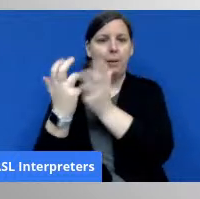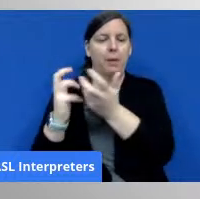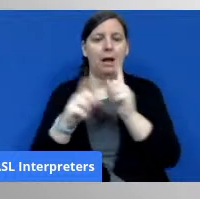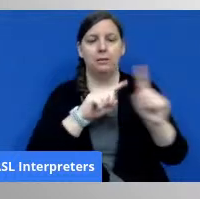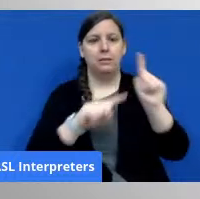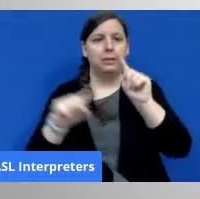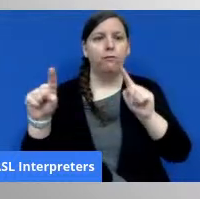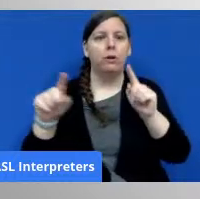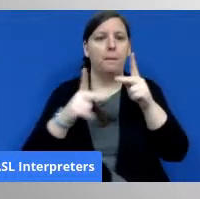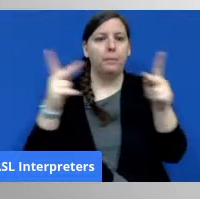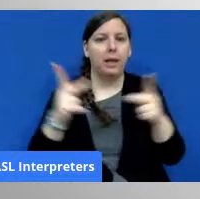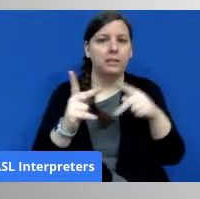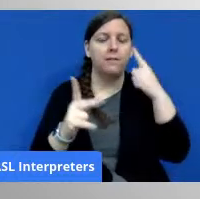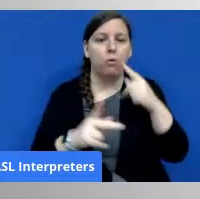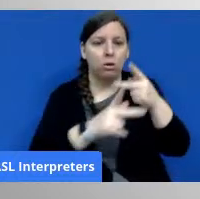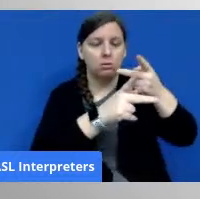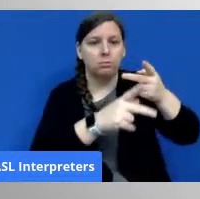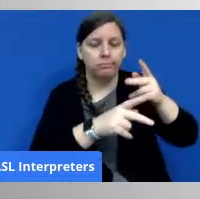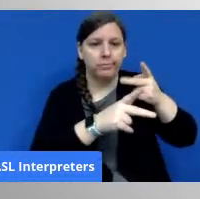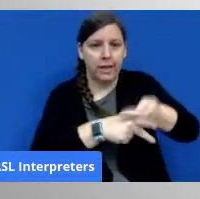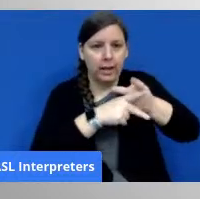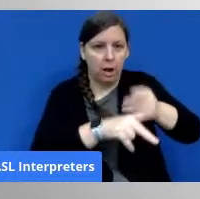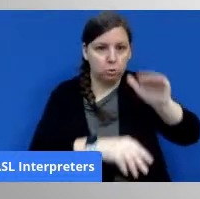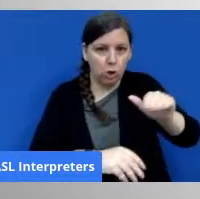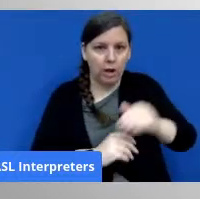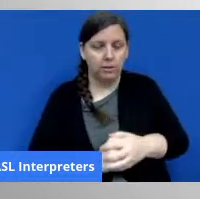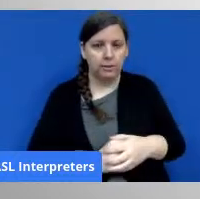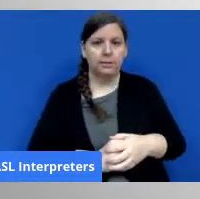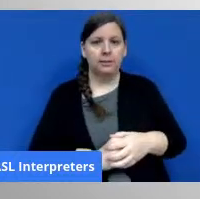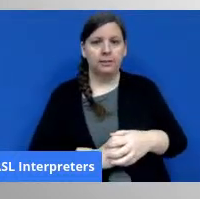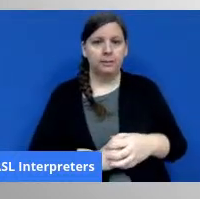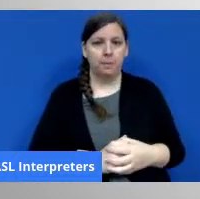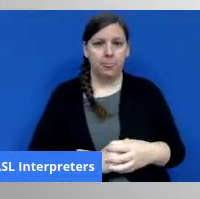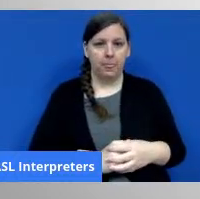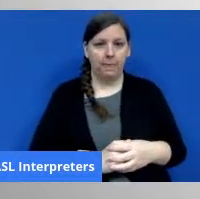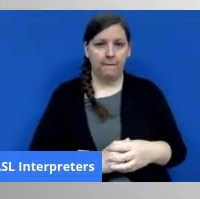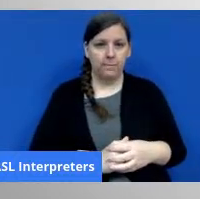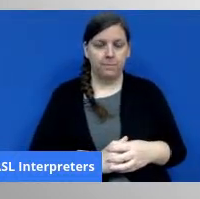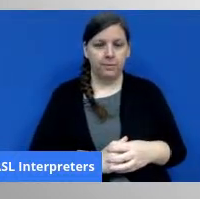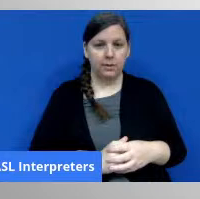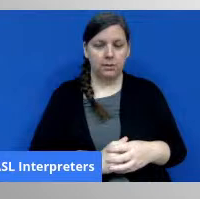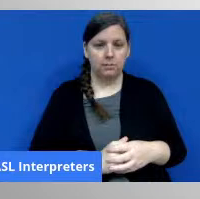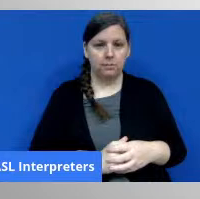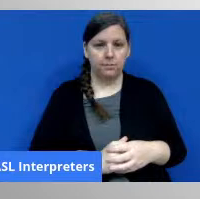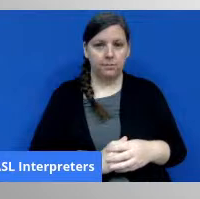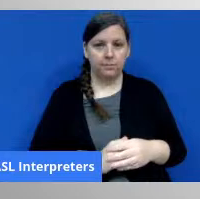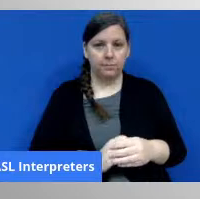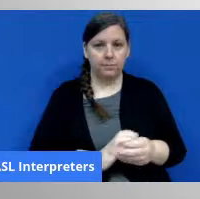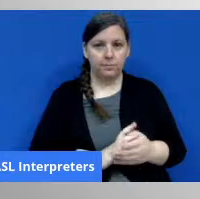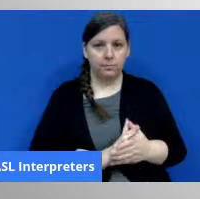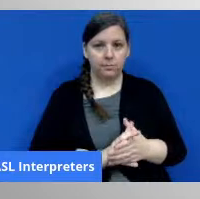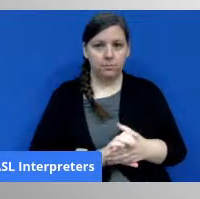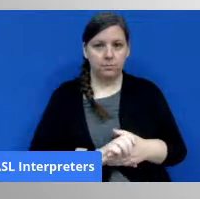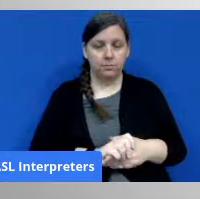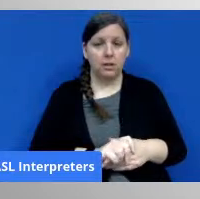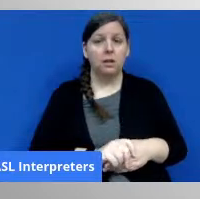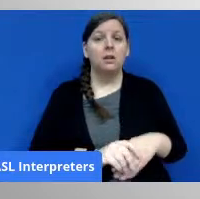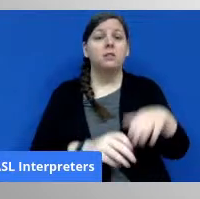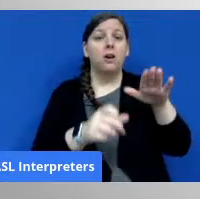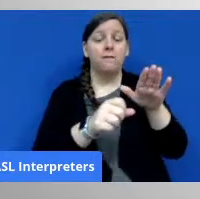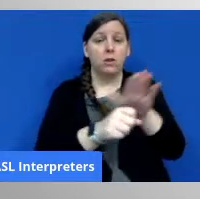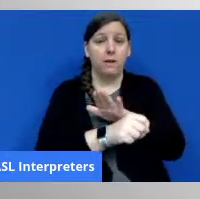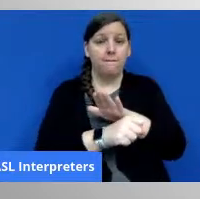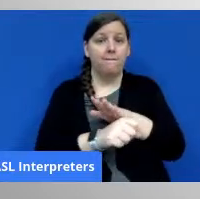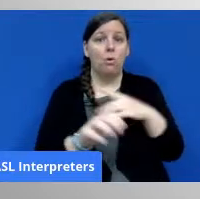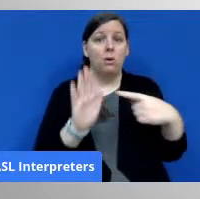childcare center, 48% of the full sample with children less than 6 years old have a child in a childcare center. If you look at low